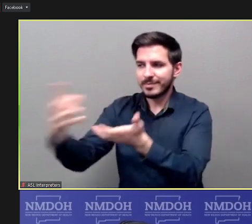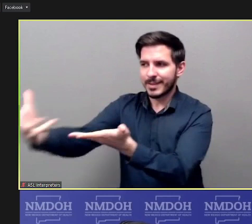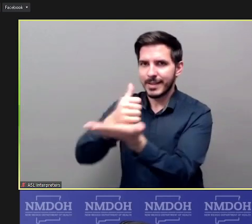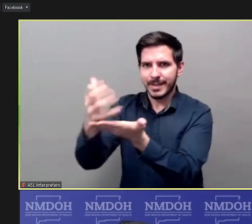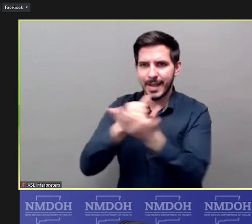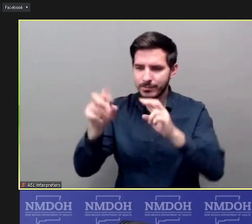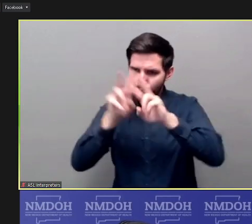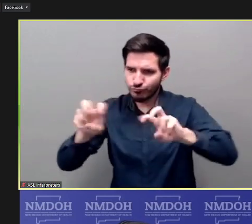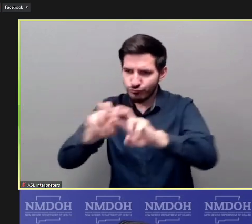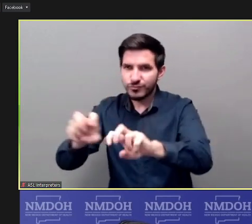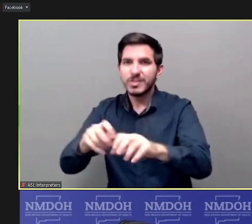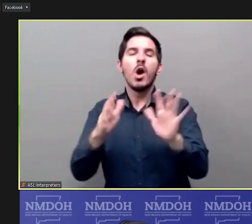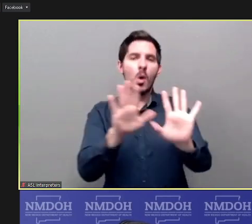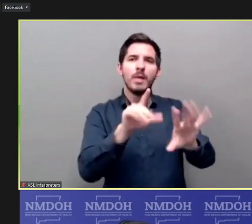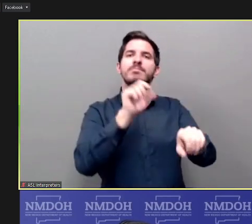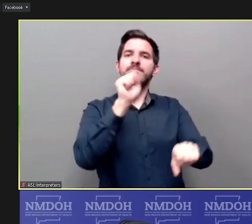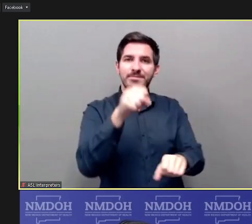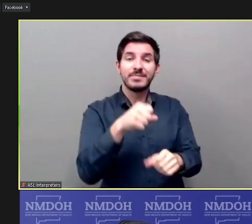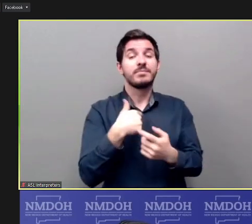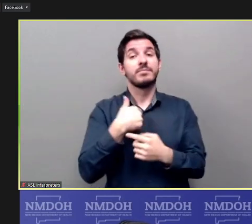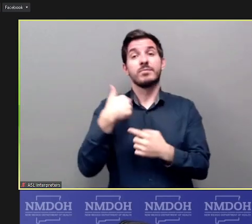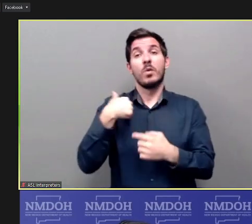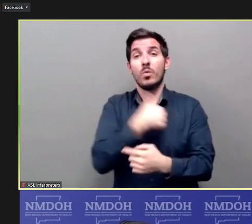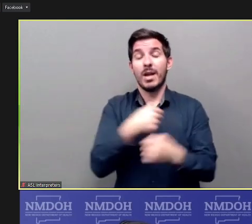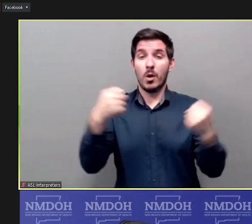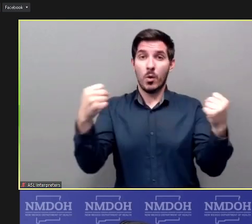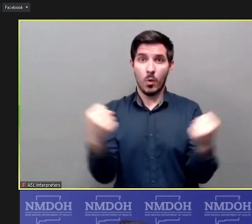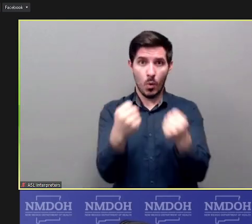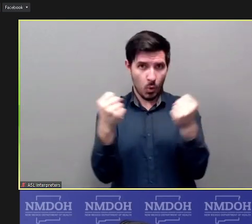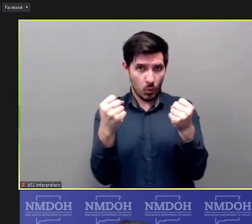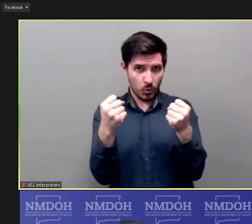been a pause that's longer than I